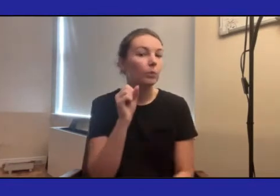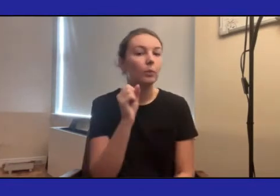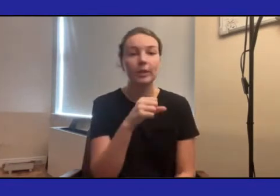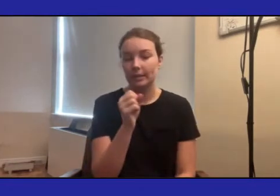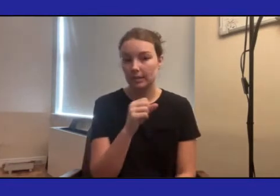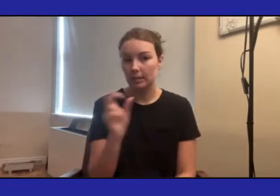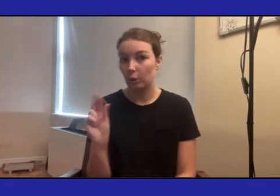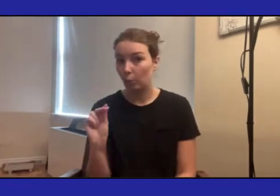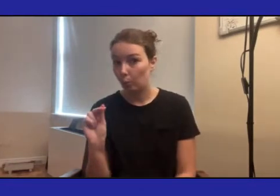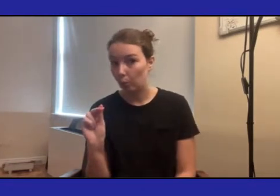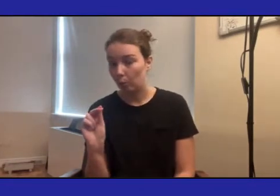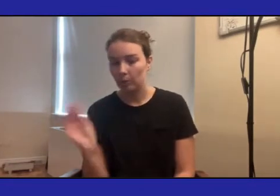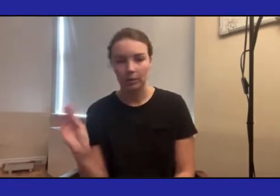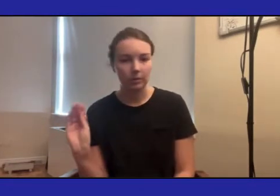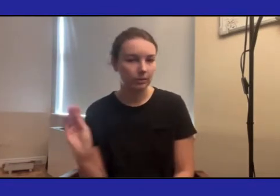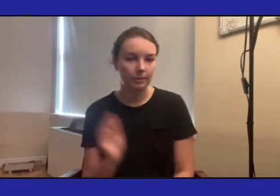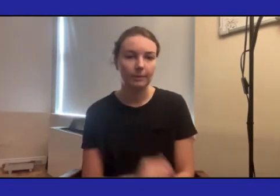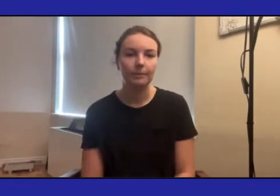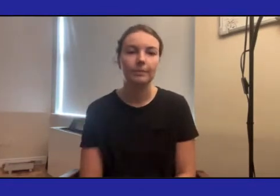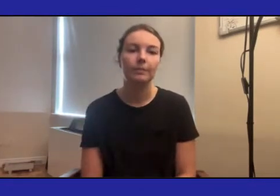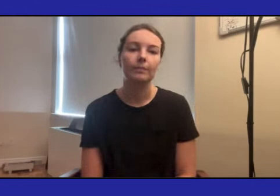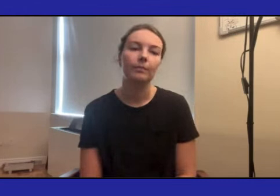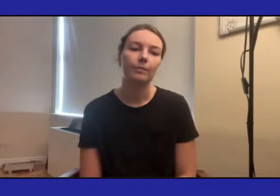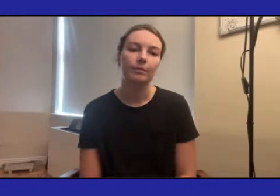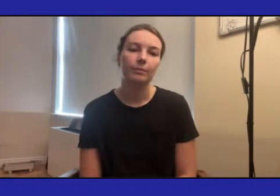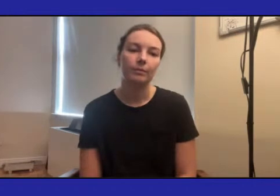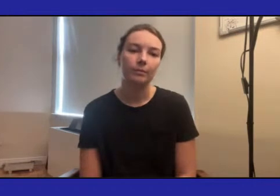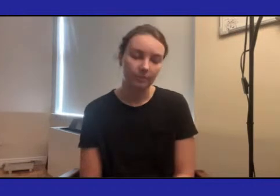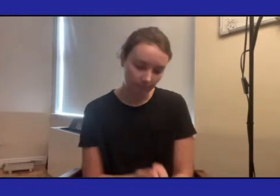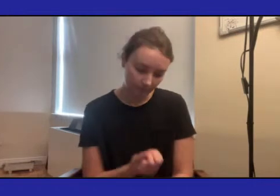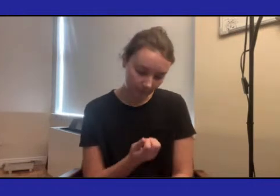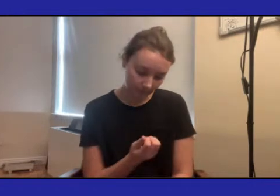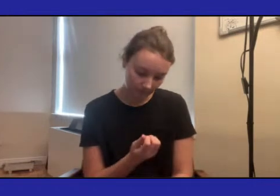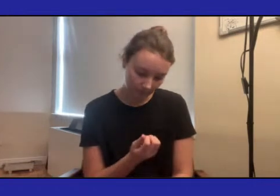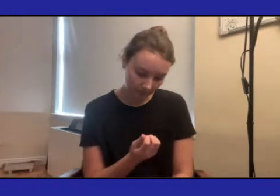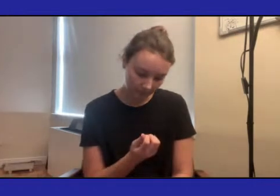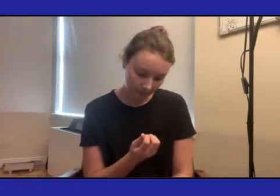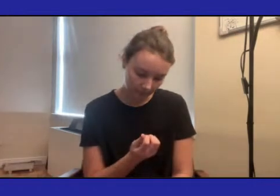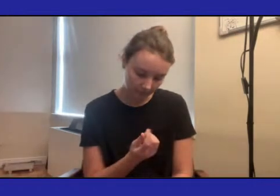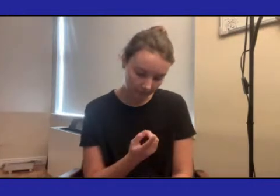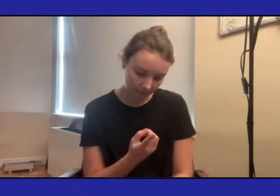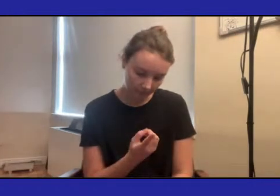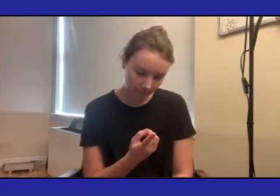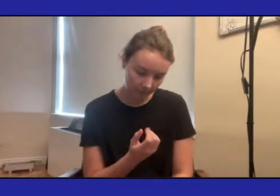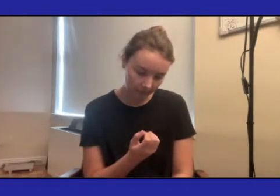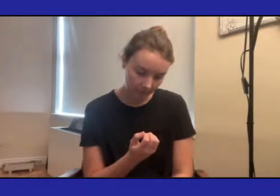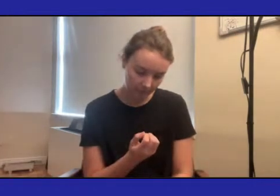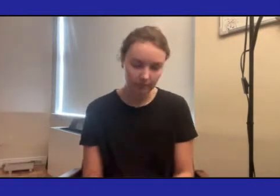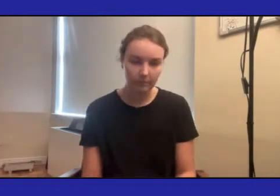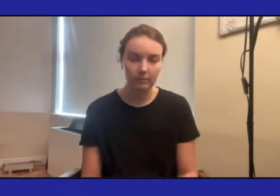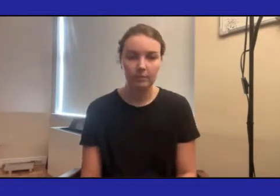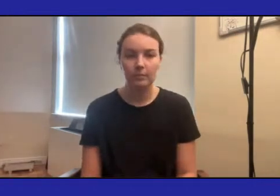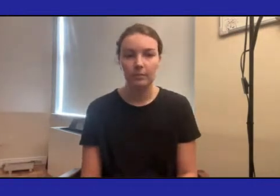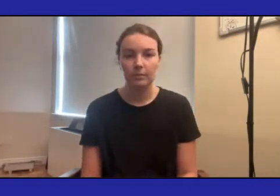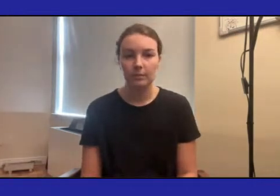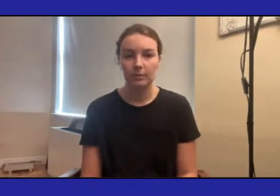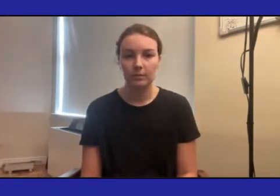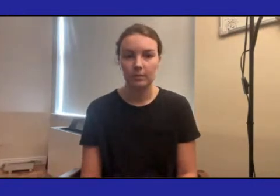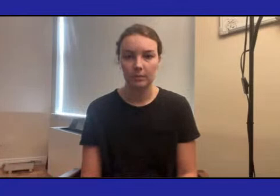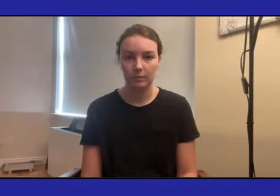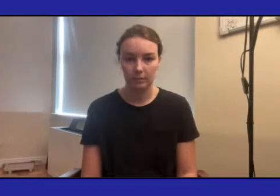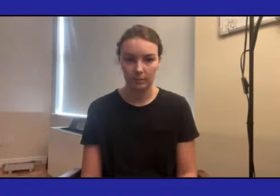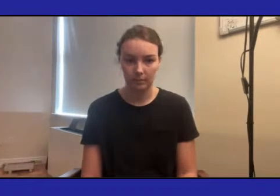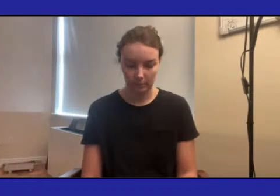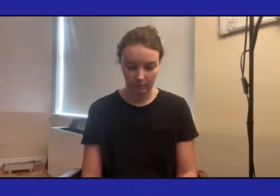no. Yeah, Resolution I said carries. yes. Ah, I you said said- yes, yeah, You say yes, yeah. okay. Thank you. Resolution carries. Thank you so much.